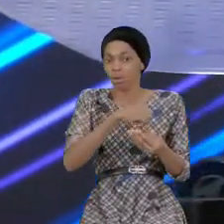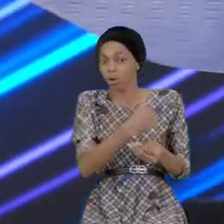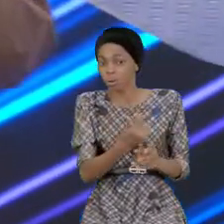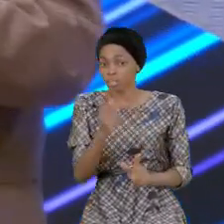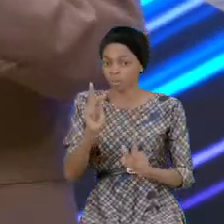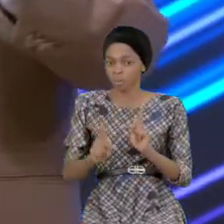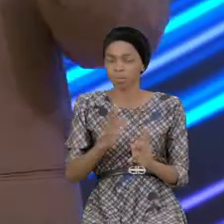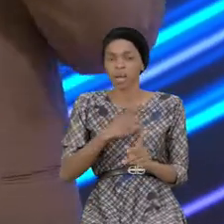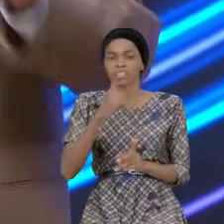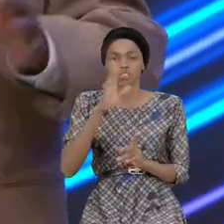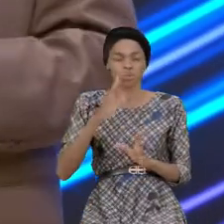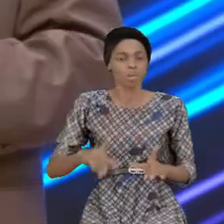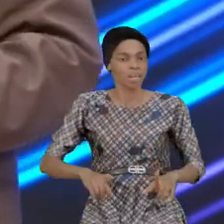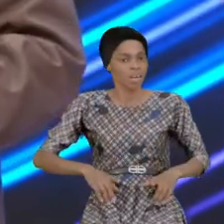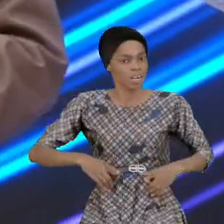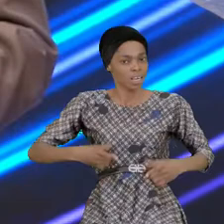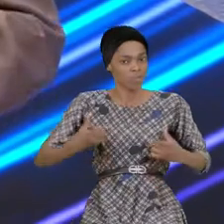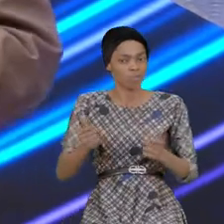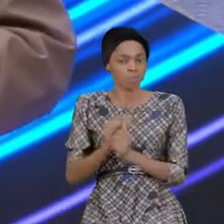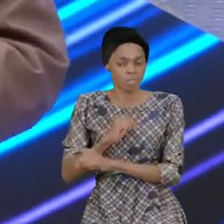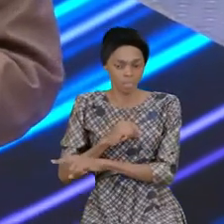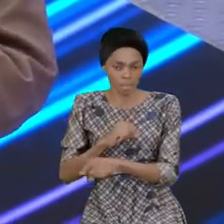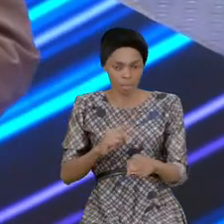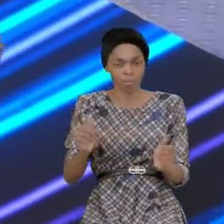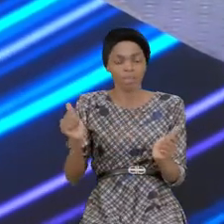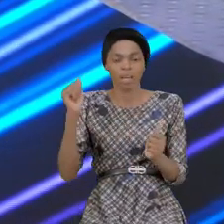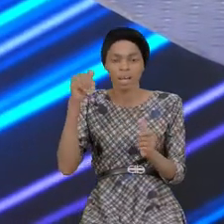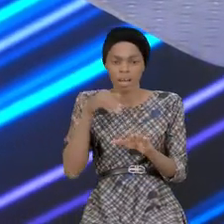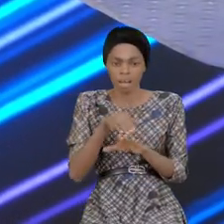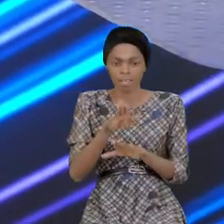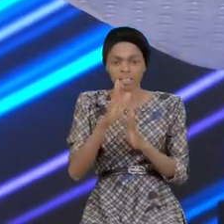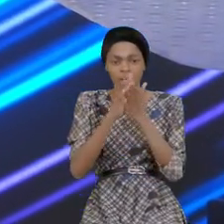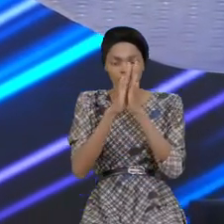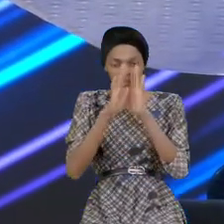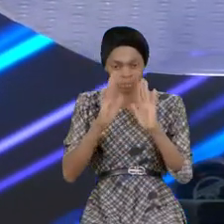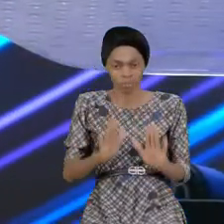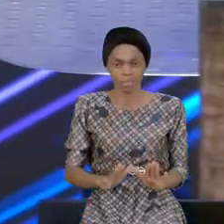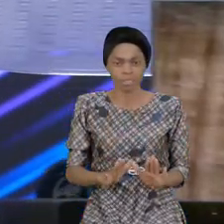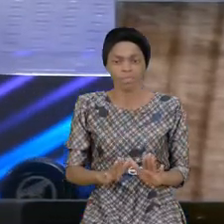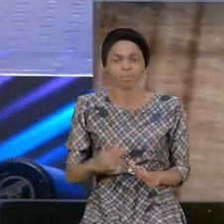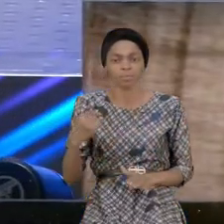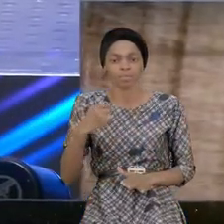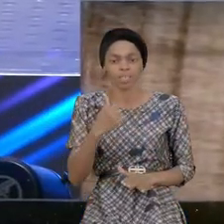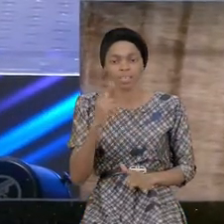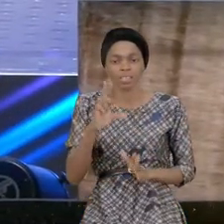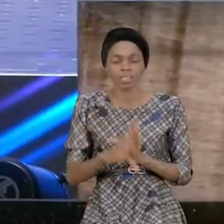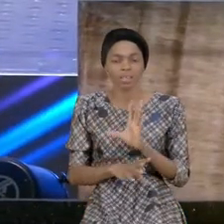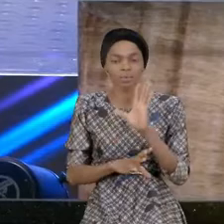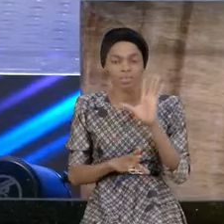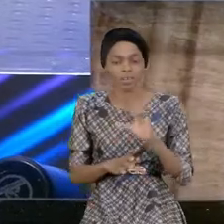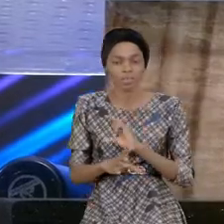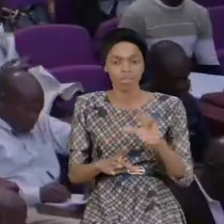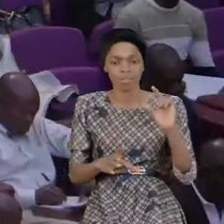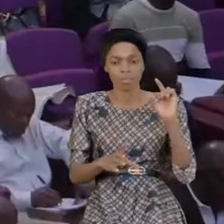them at peace. Look at Galatians chapter 5, verse 26. Let